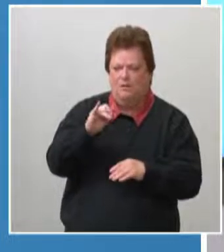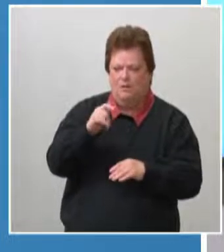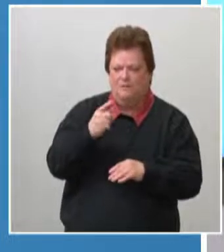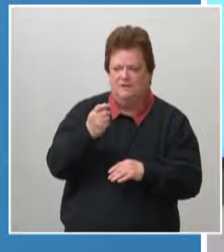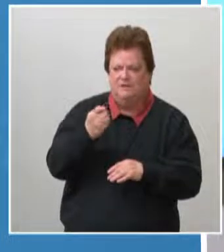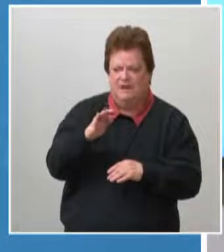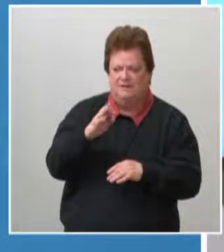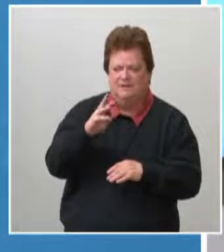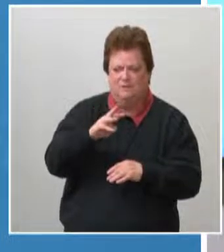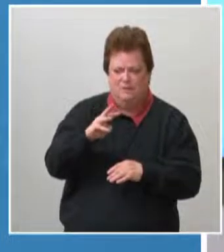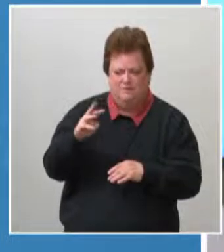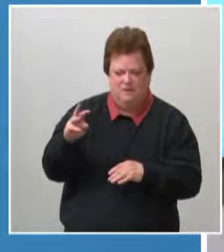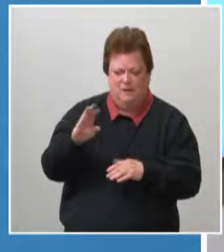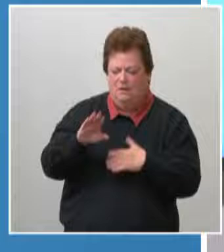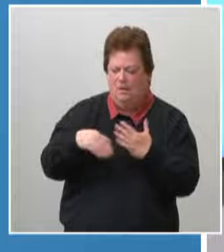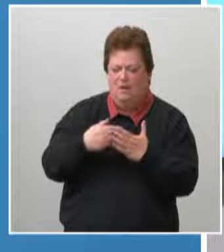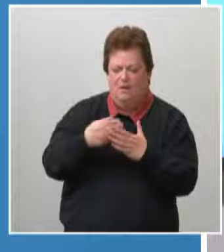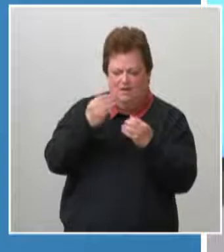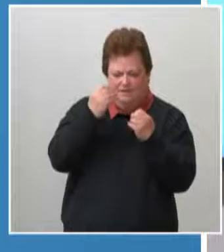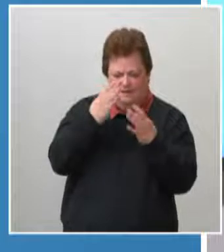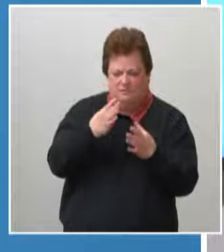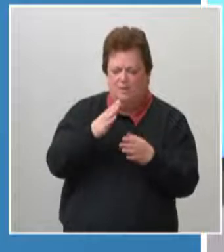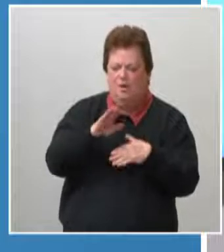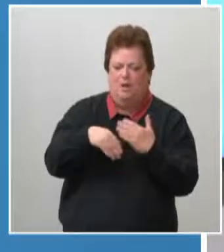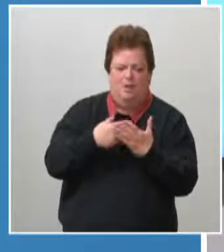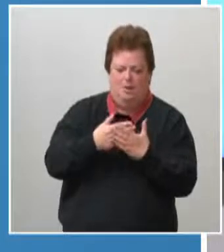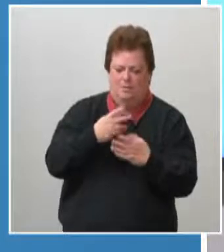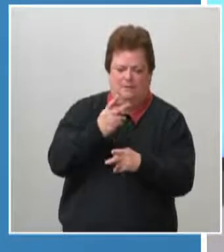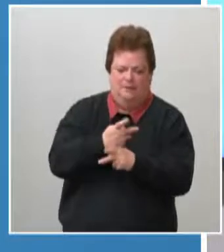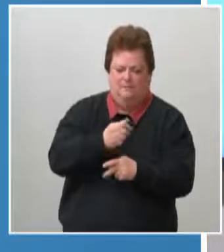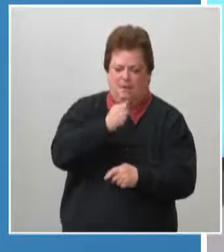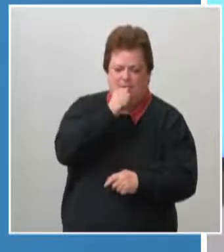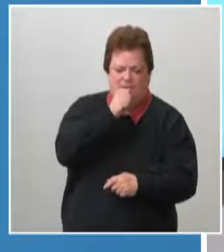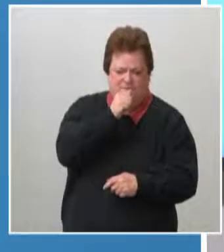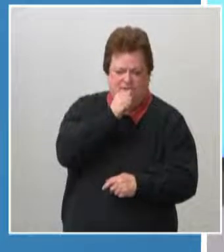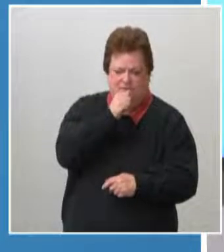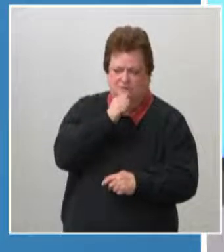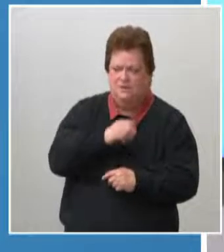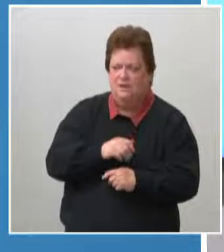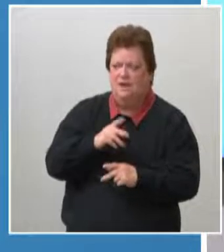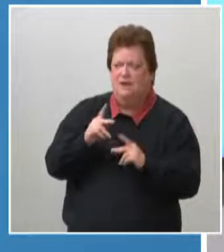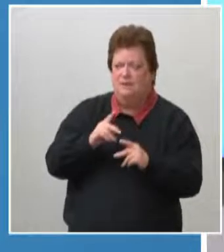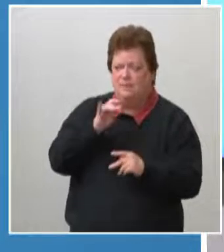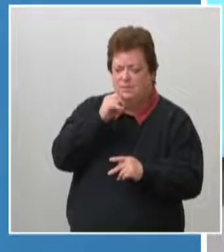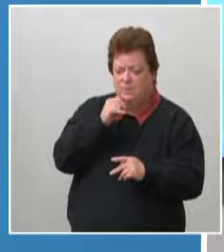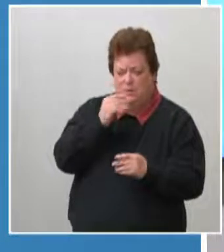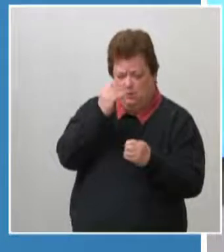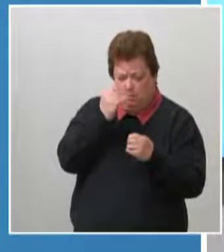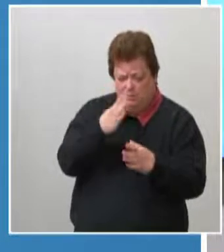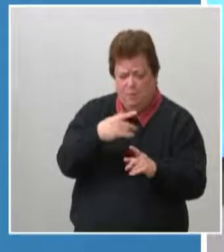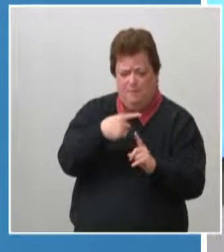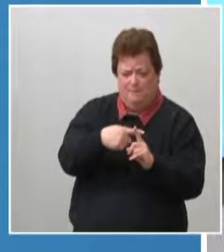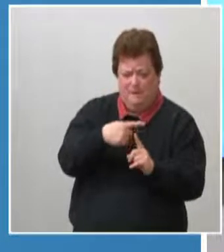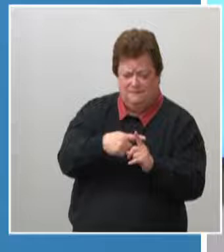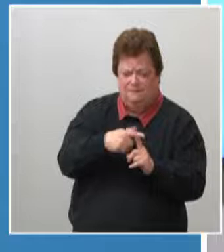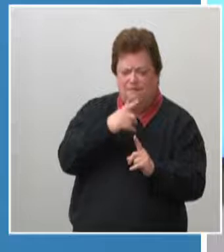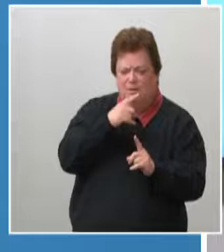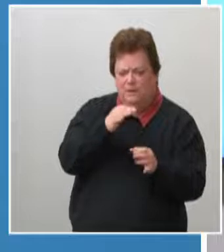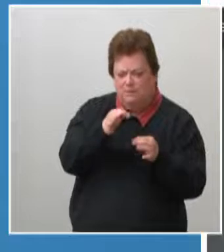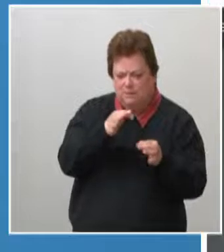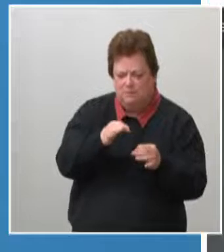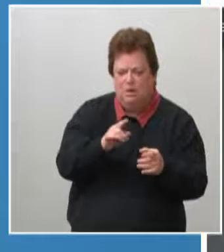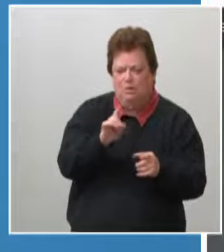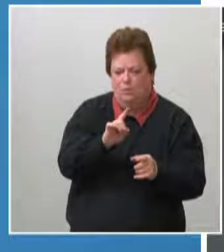website. All the information will be confidential. And people who report positive results will be directed to